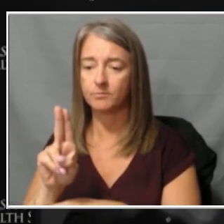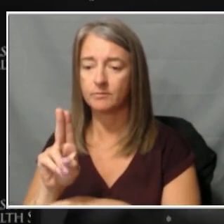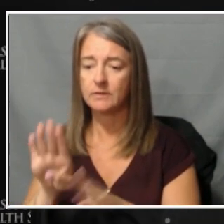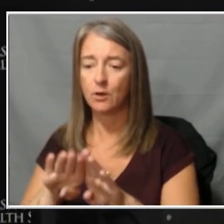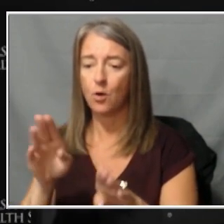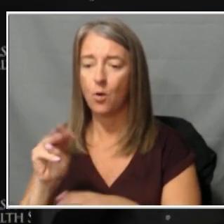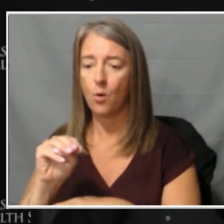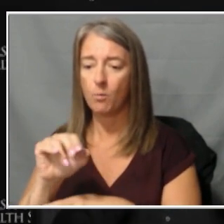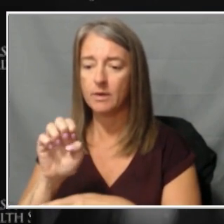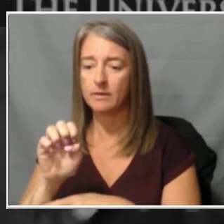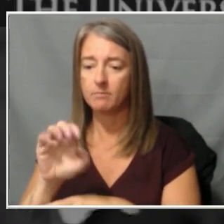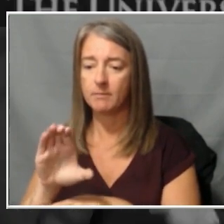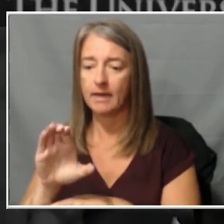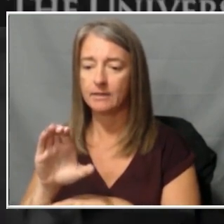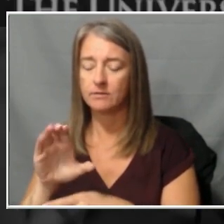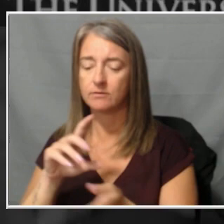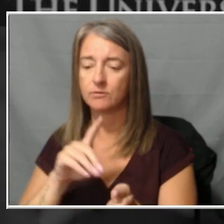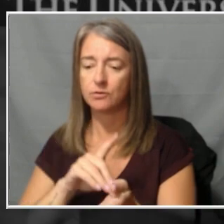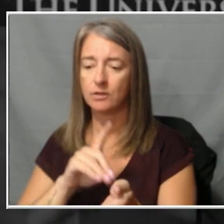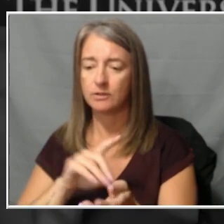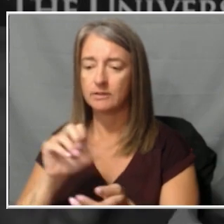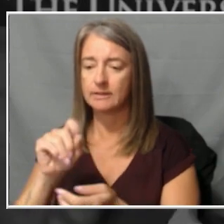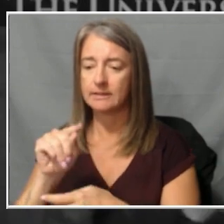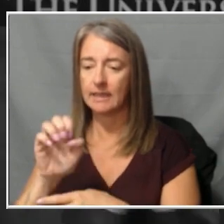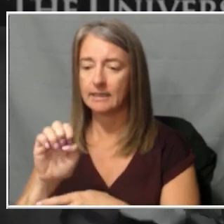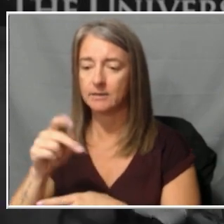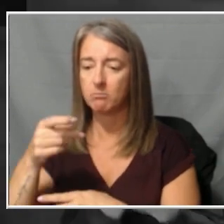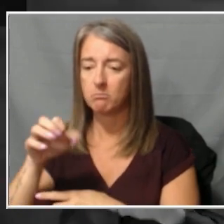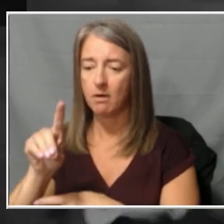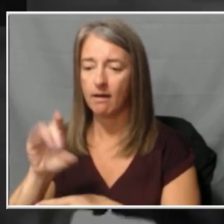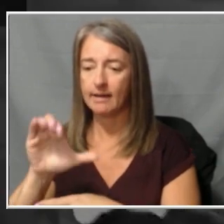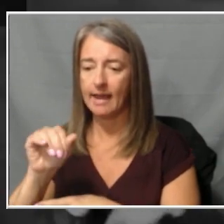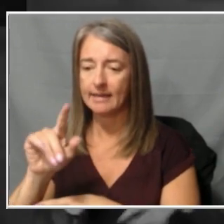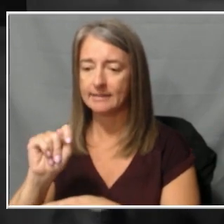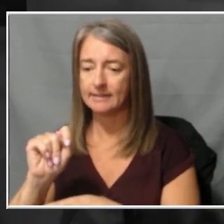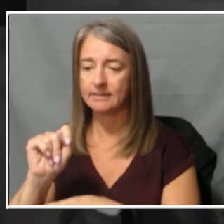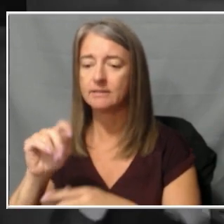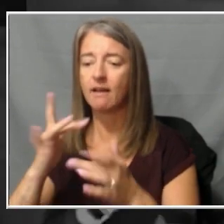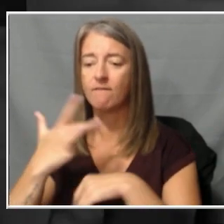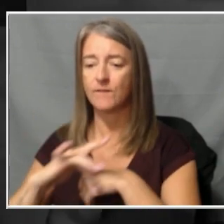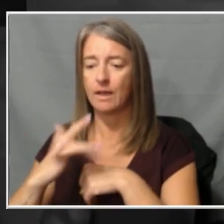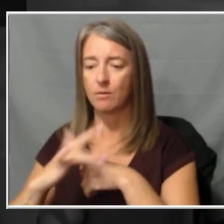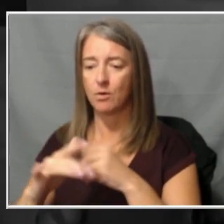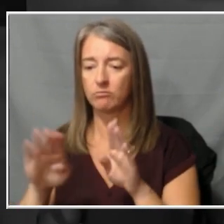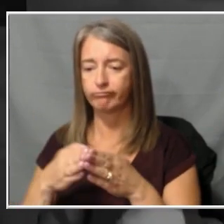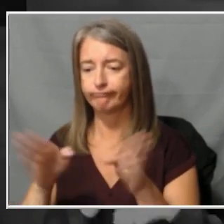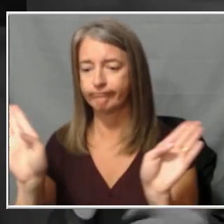Mics with Dr. Stein's podcast. Now, everywhere podcasts are available.